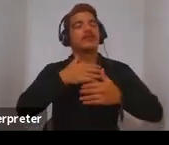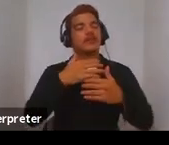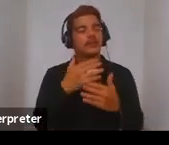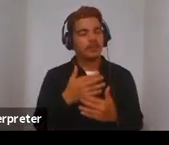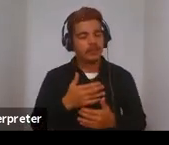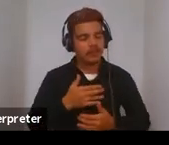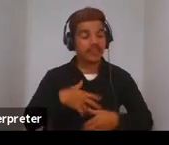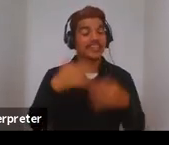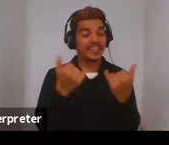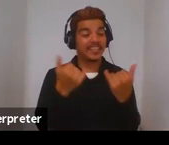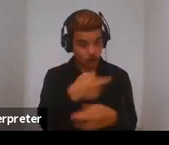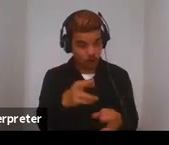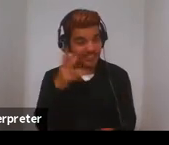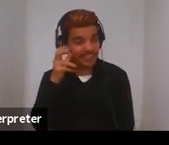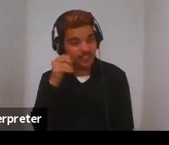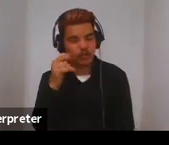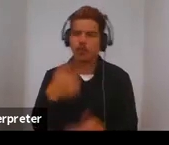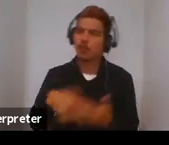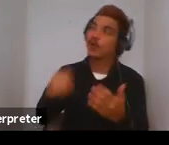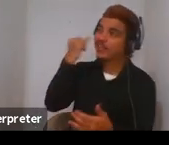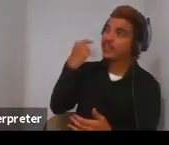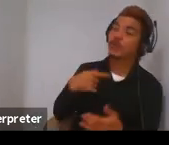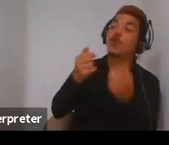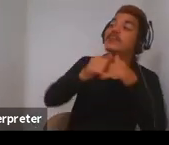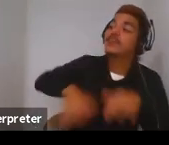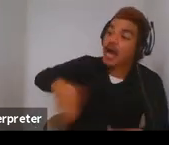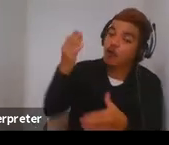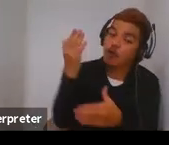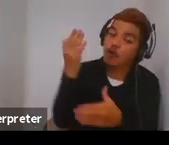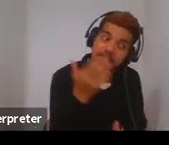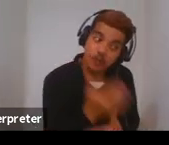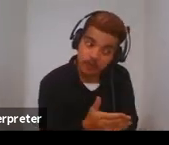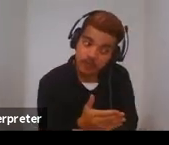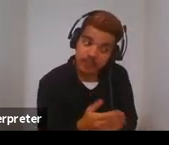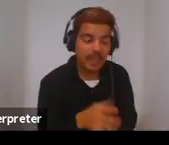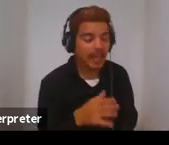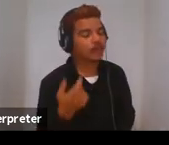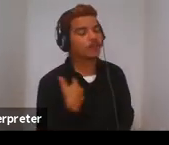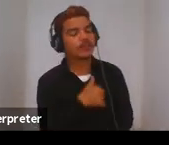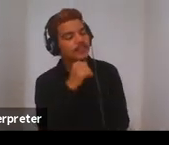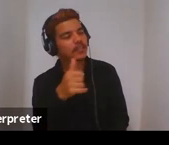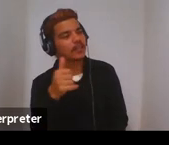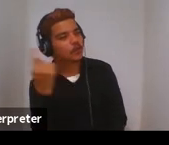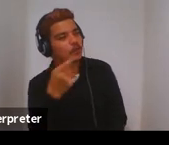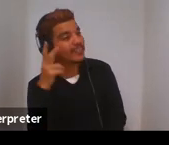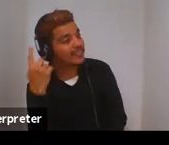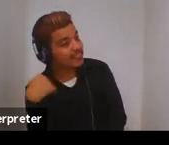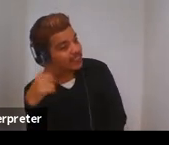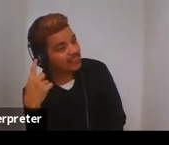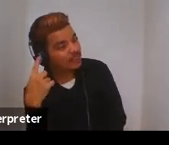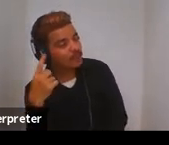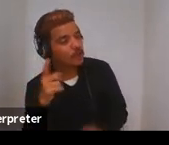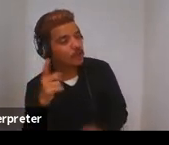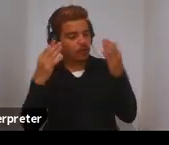ready to listen and... What if I... Without interrupting. And we don't just listen with our ears. We listen with our whole